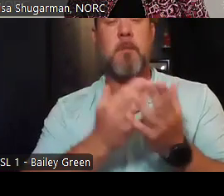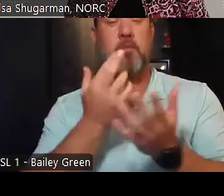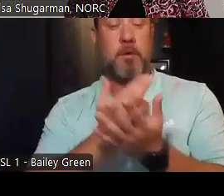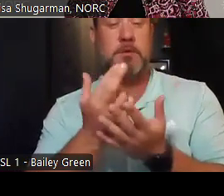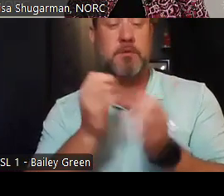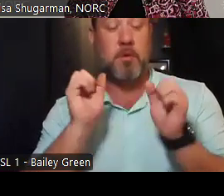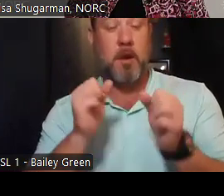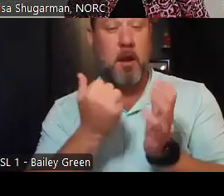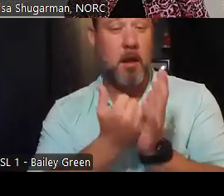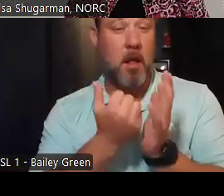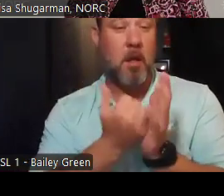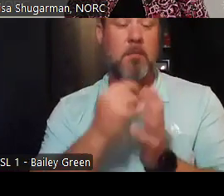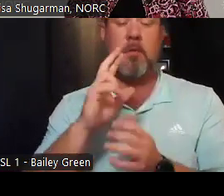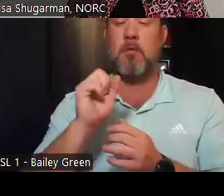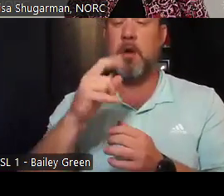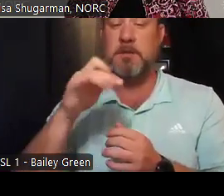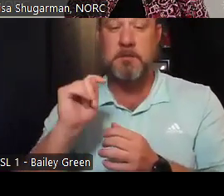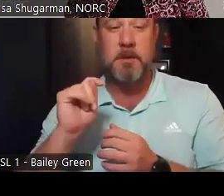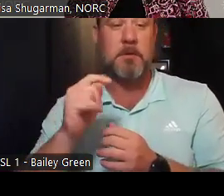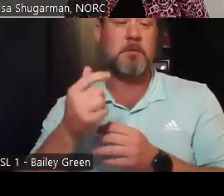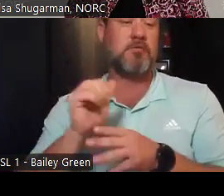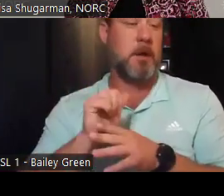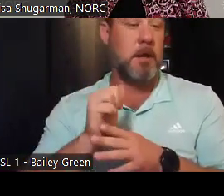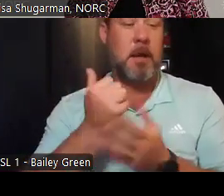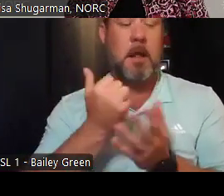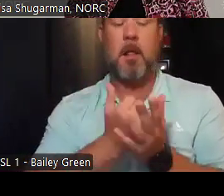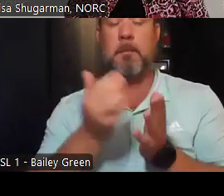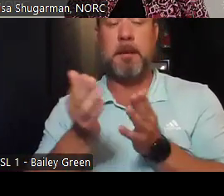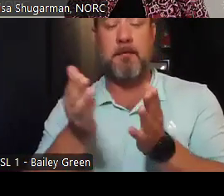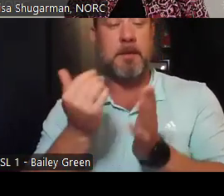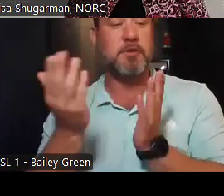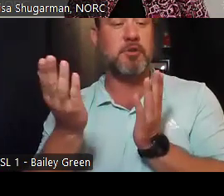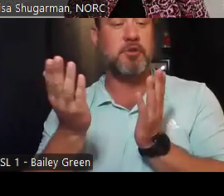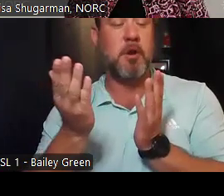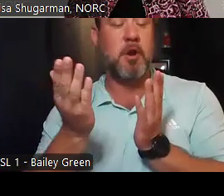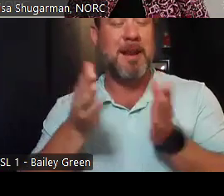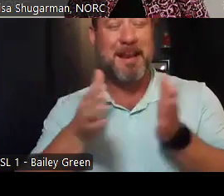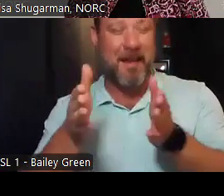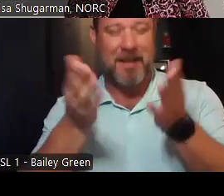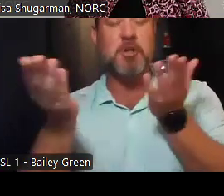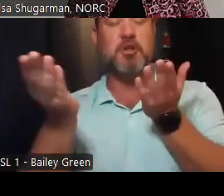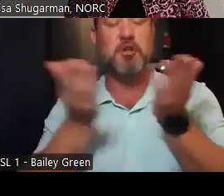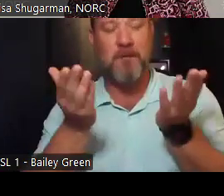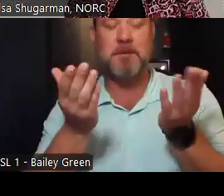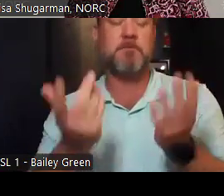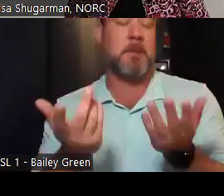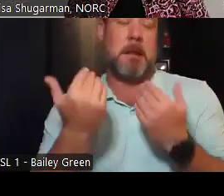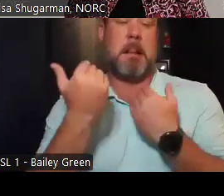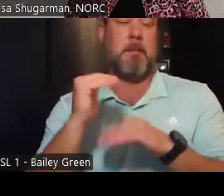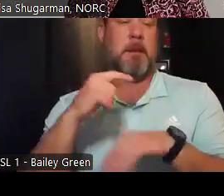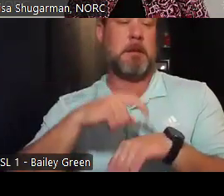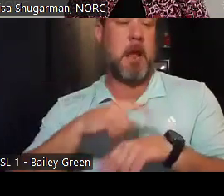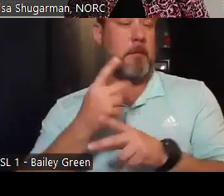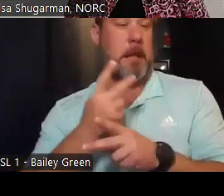help, such as respite, training, help navigating services, but often with the limited time the caregiver has,